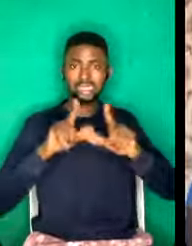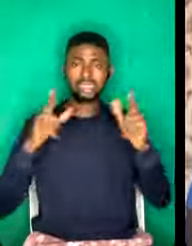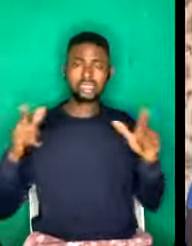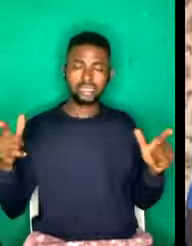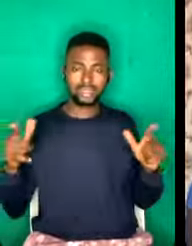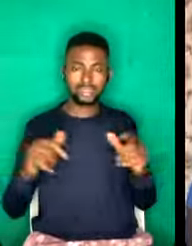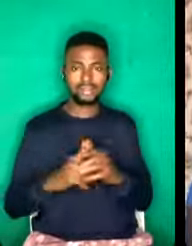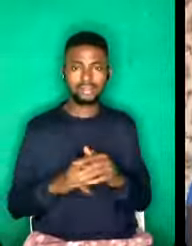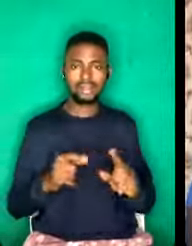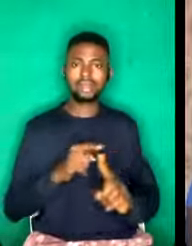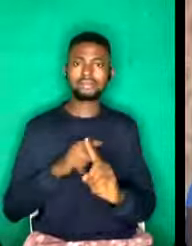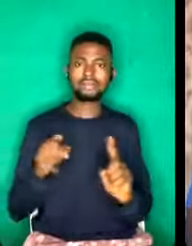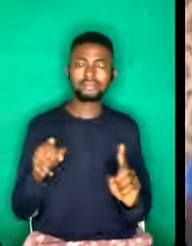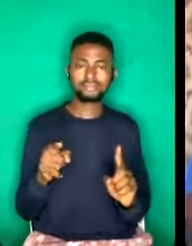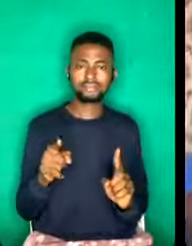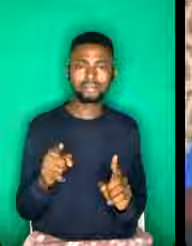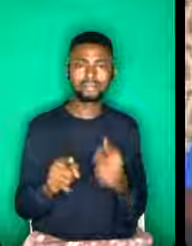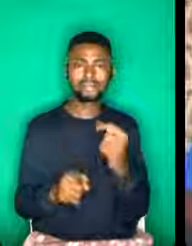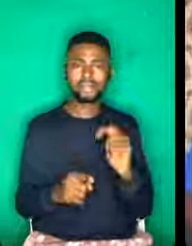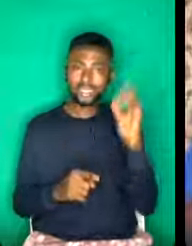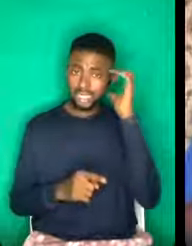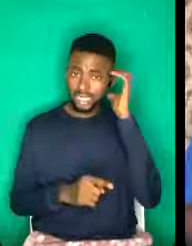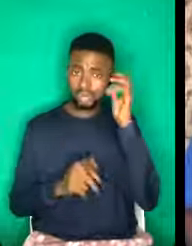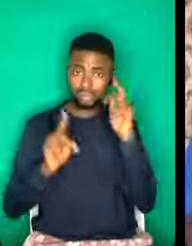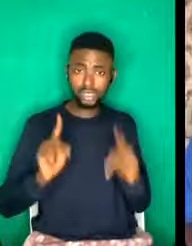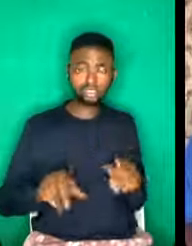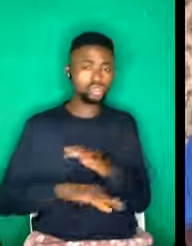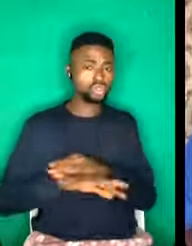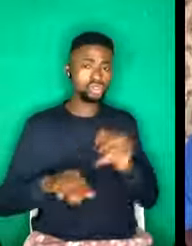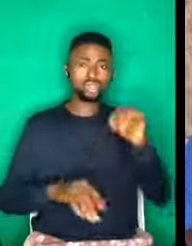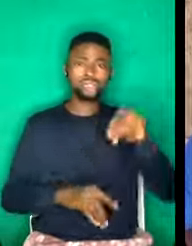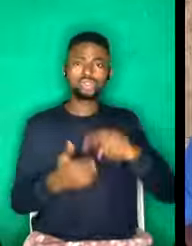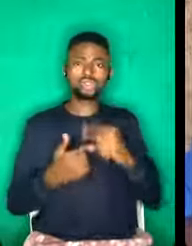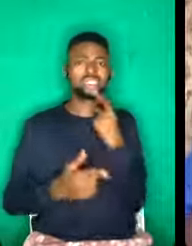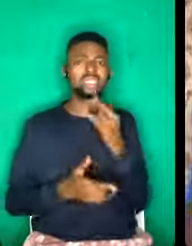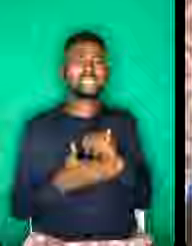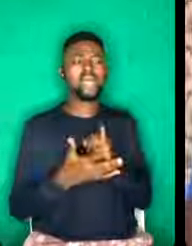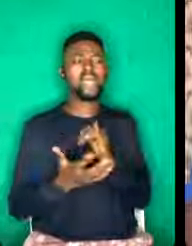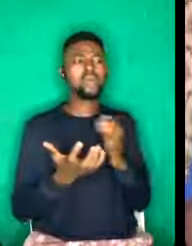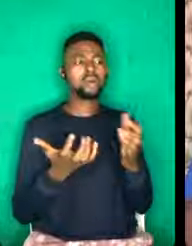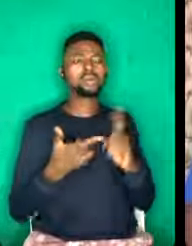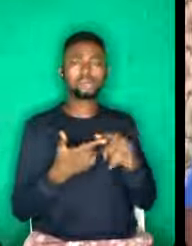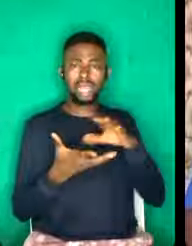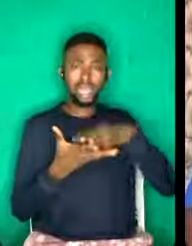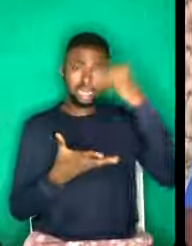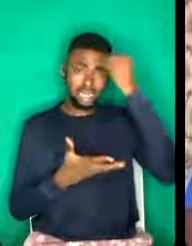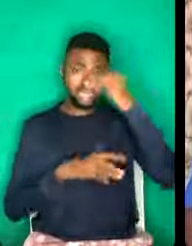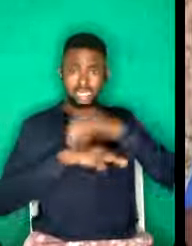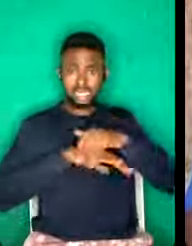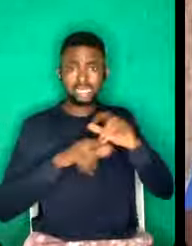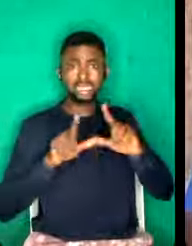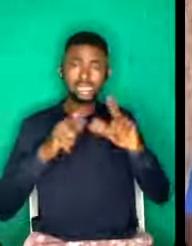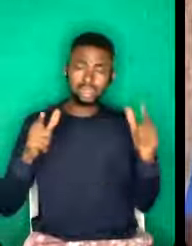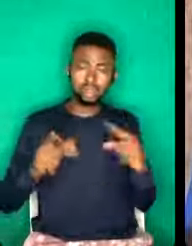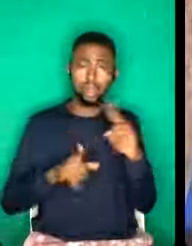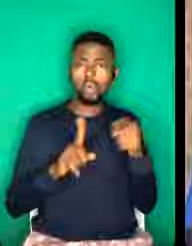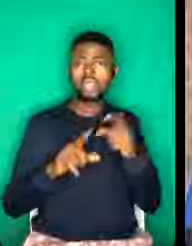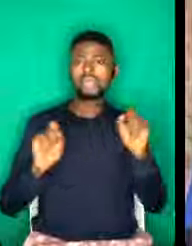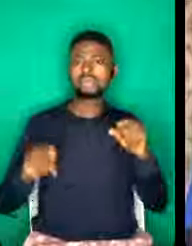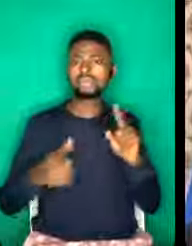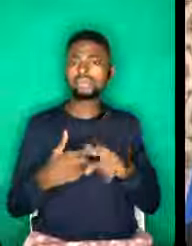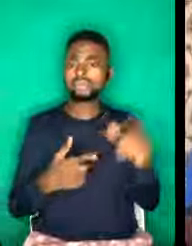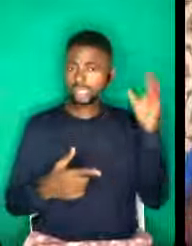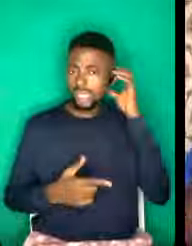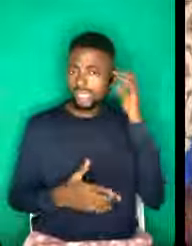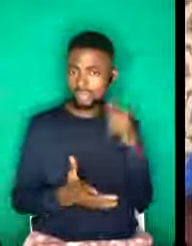hearing person do not need to say, I want to learn English language. As far as he's able to hear it, a lot